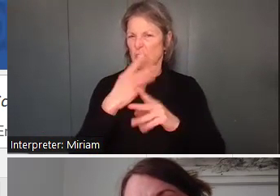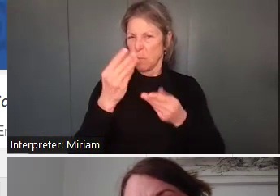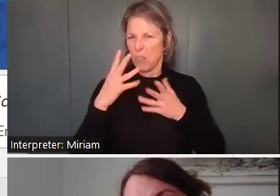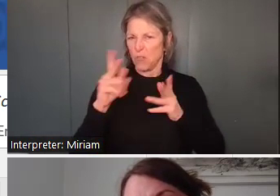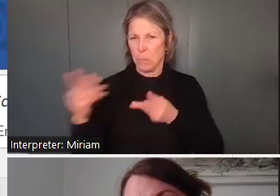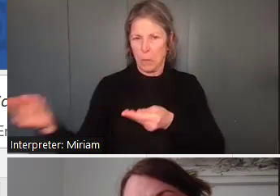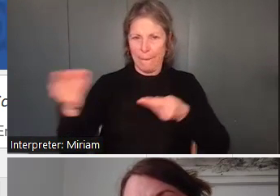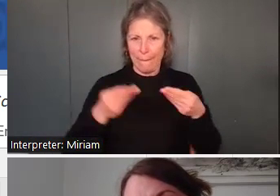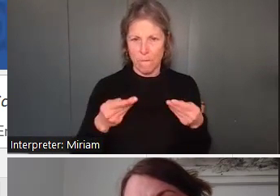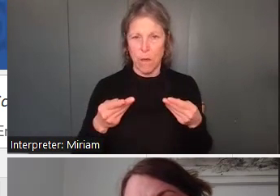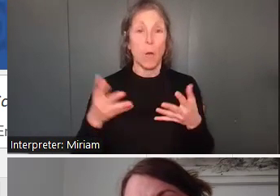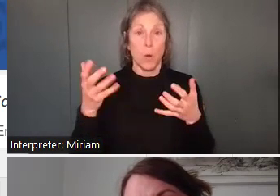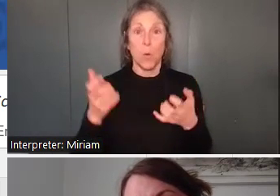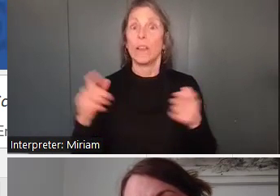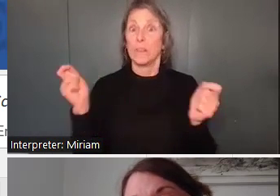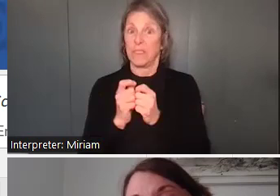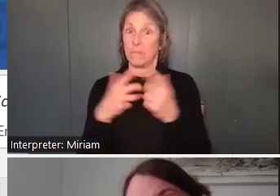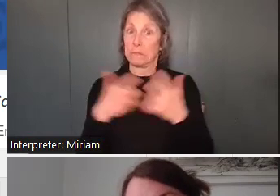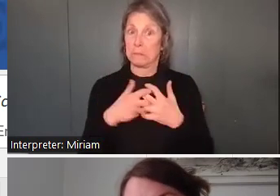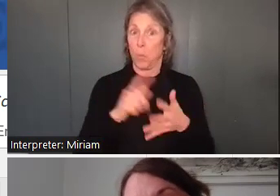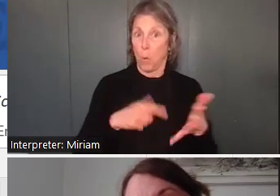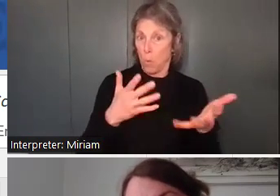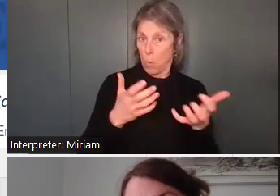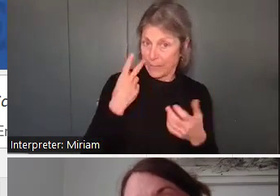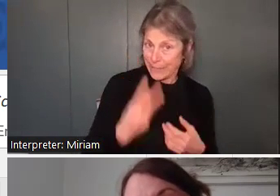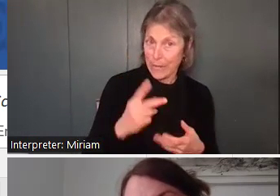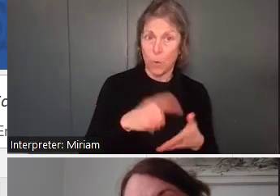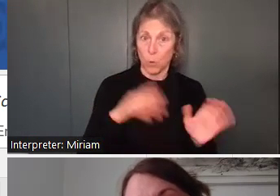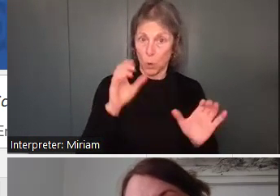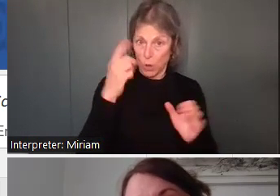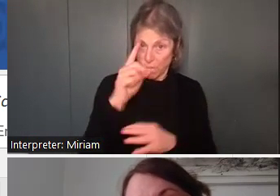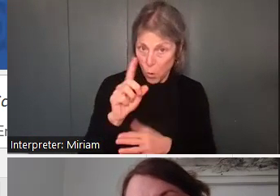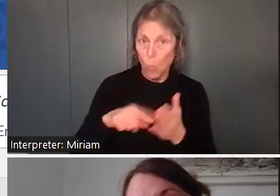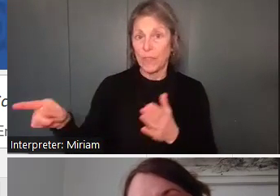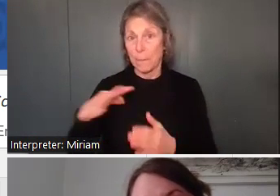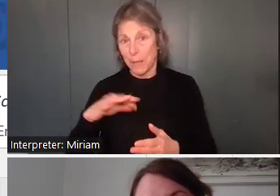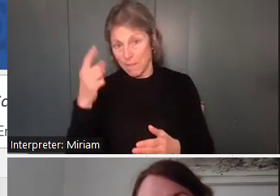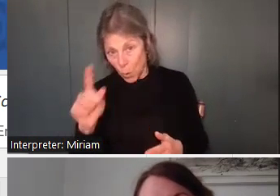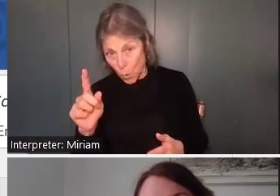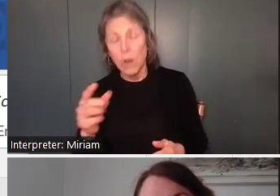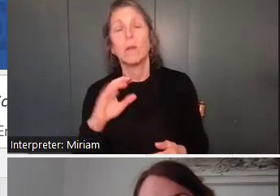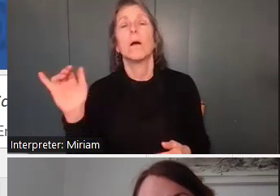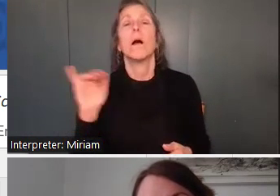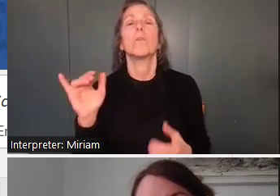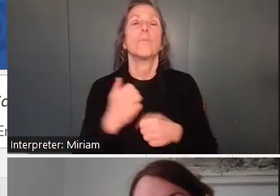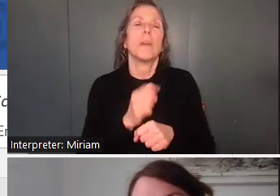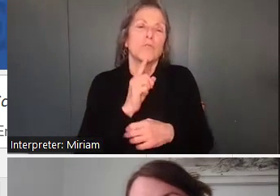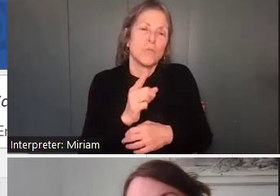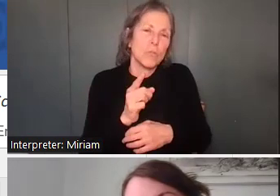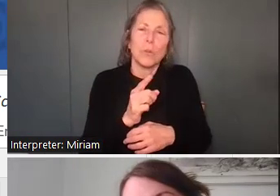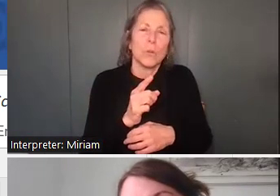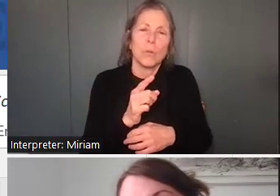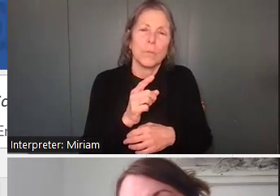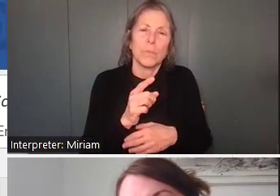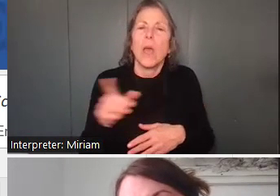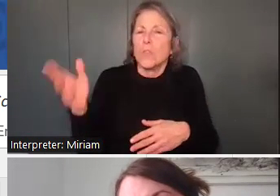it's specific to what we're looking for and what they're applying for. And it makes sure that it's like, this is your word